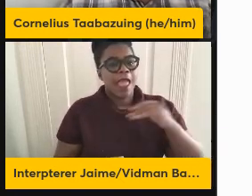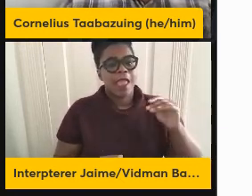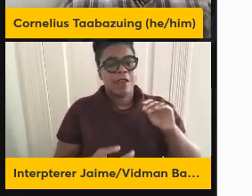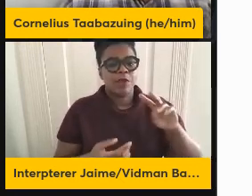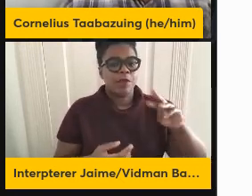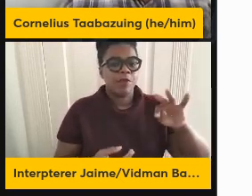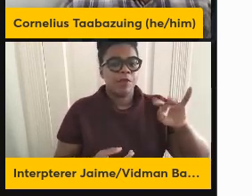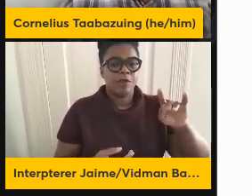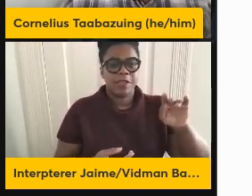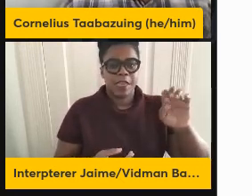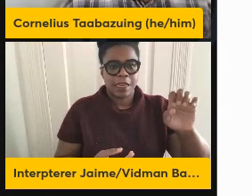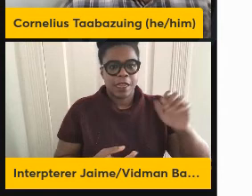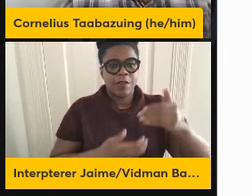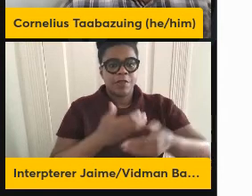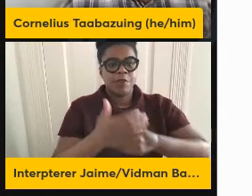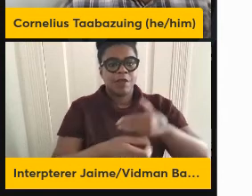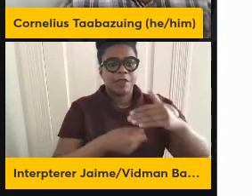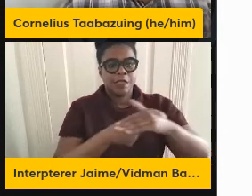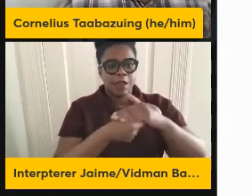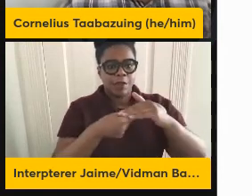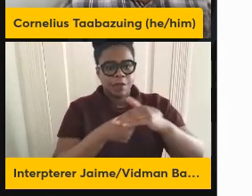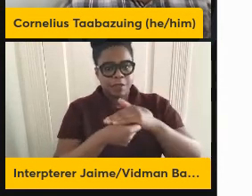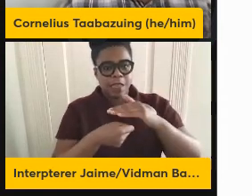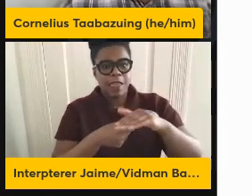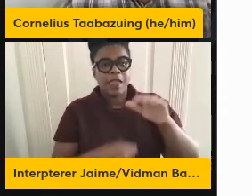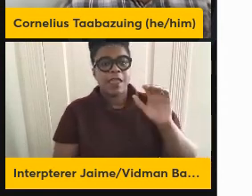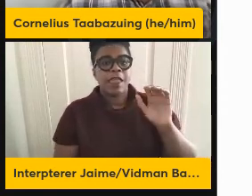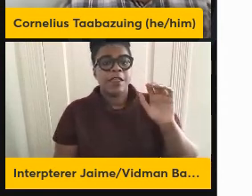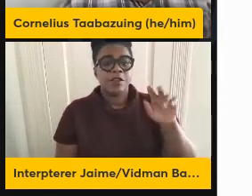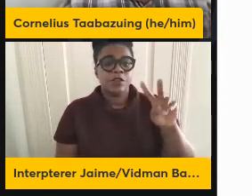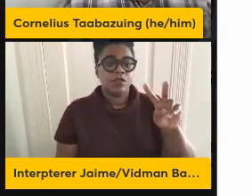sites. So here, if you mutate aspartic acid